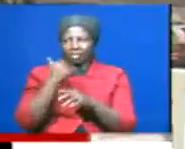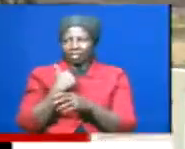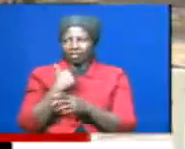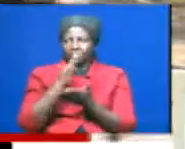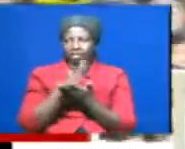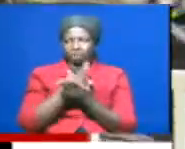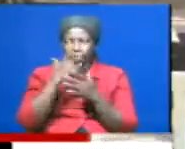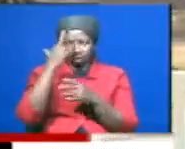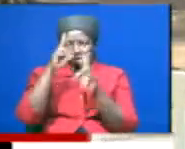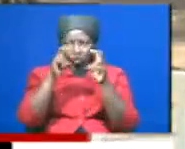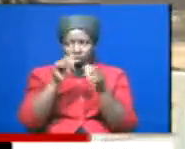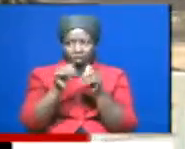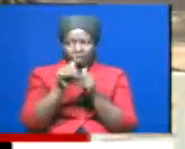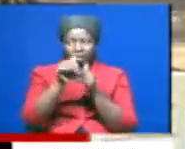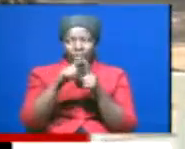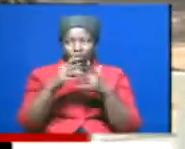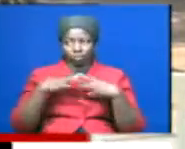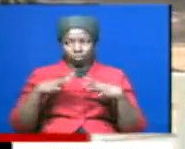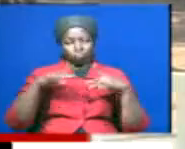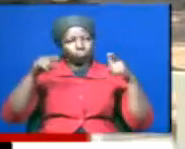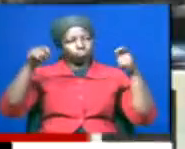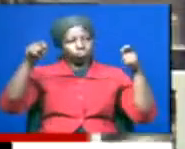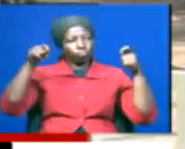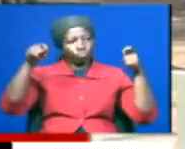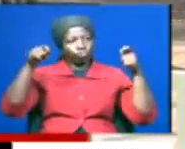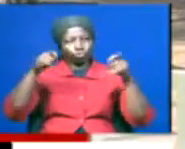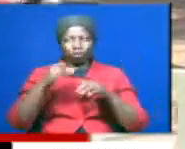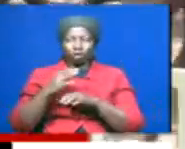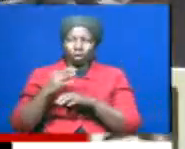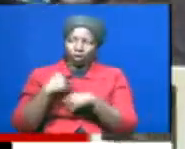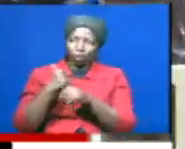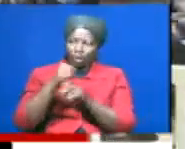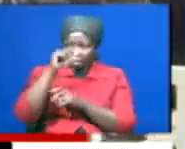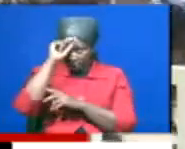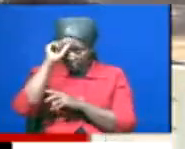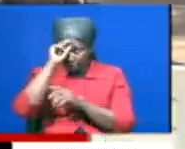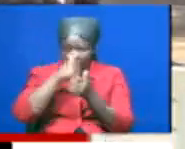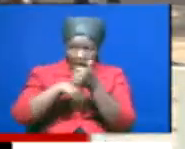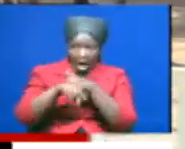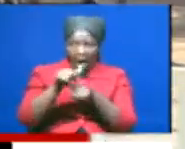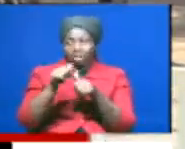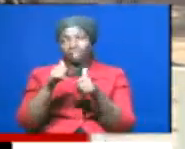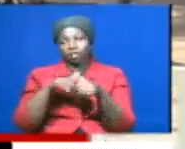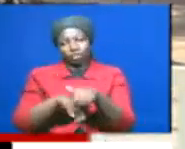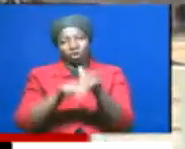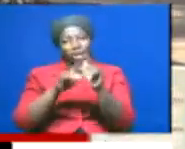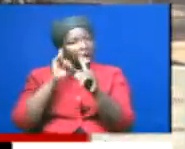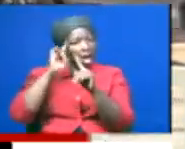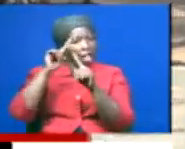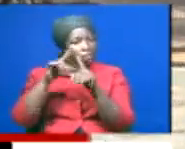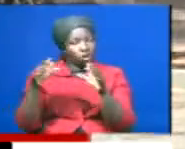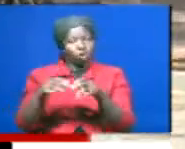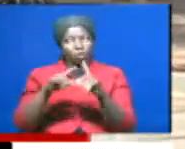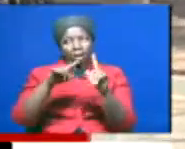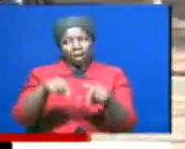streets actually to push the government to act in line with the Azimio demands, and of course we'll be monitoring